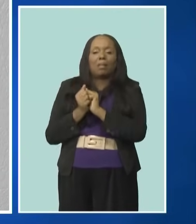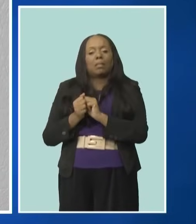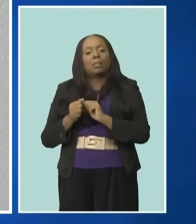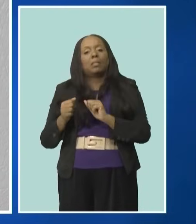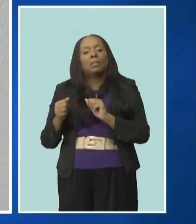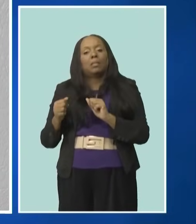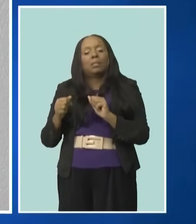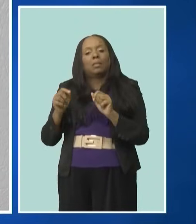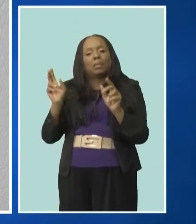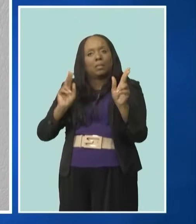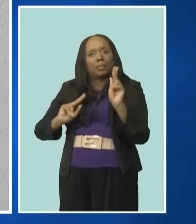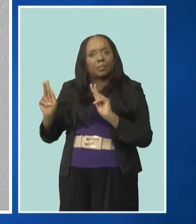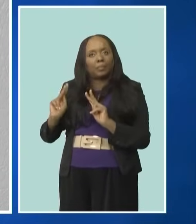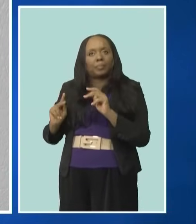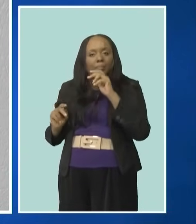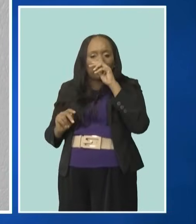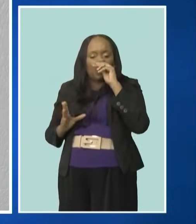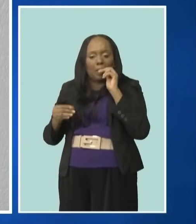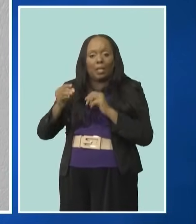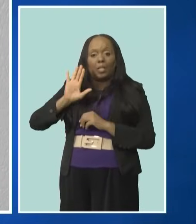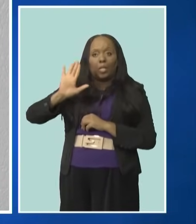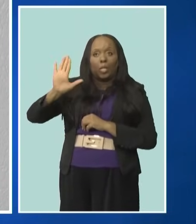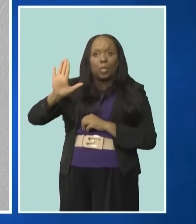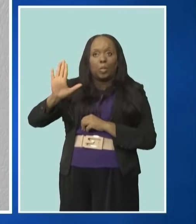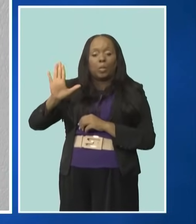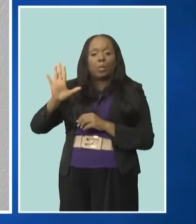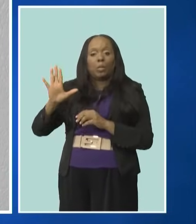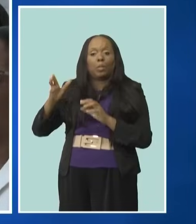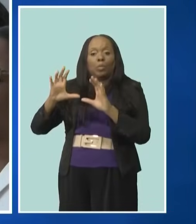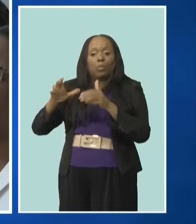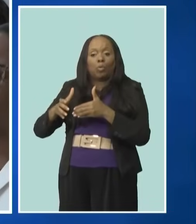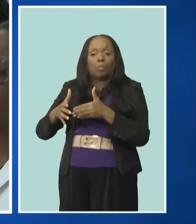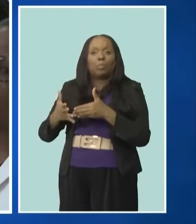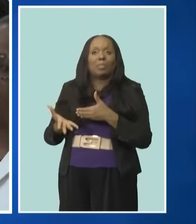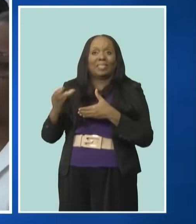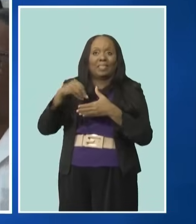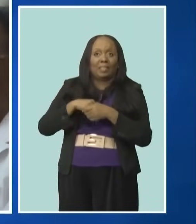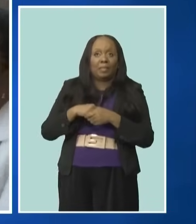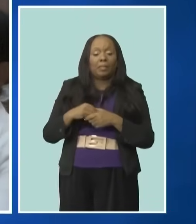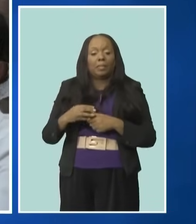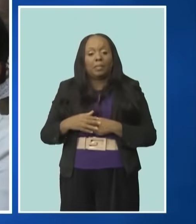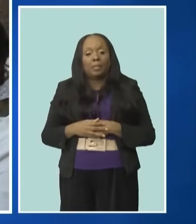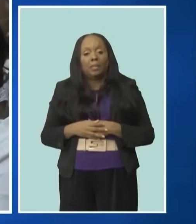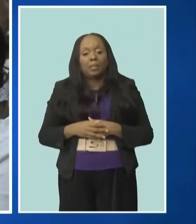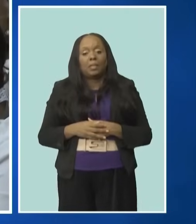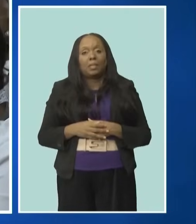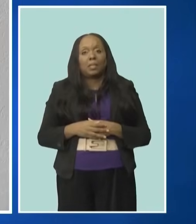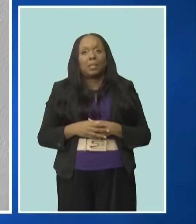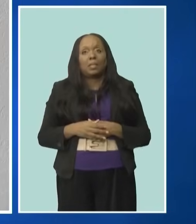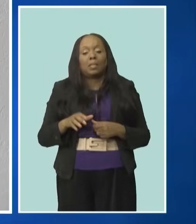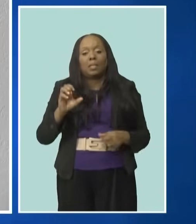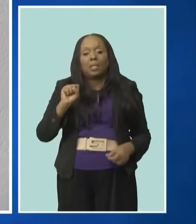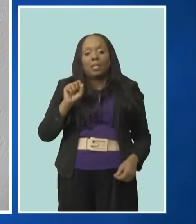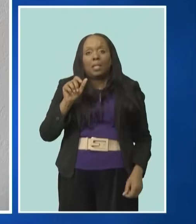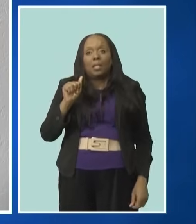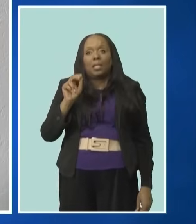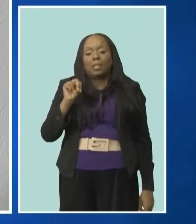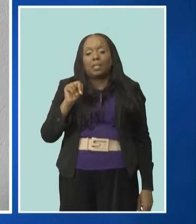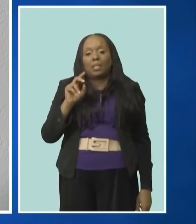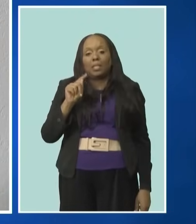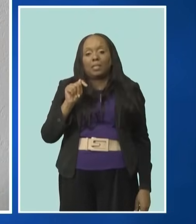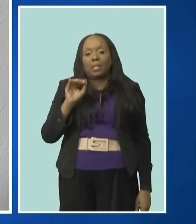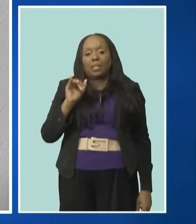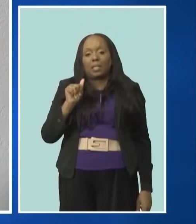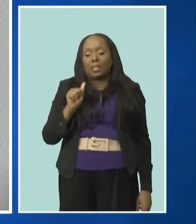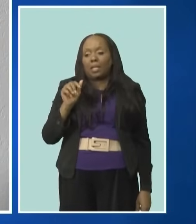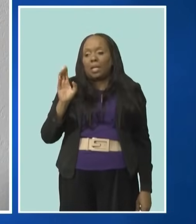your society was part of the process. Addressing the conference, Acting Prime Minister Santia Bradshaw said,